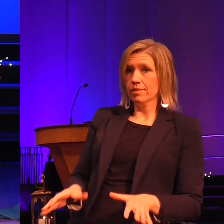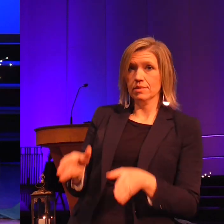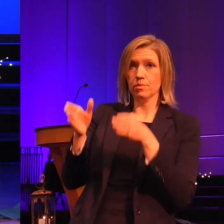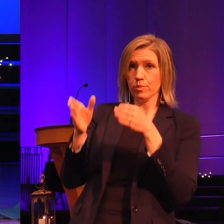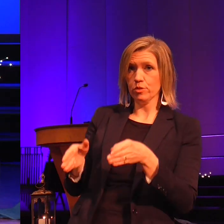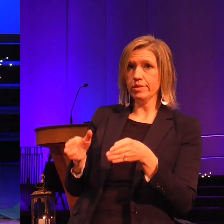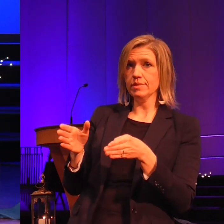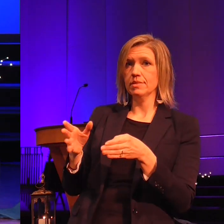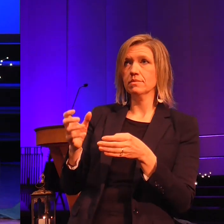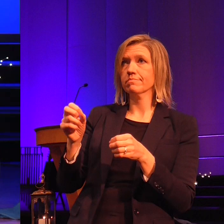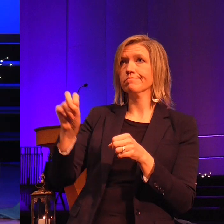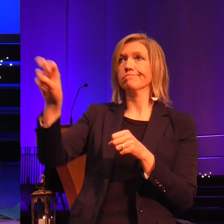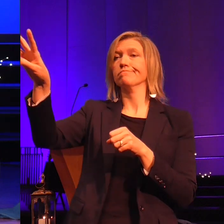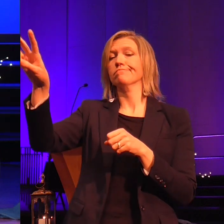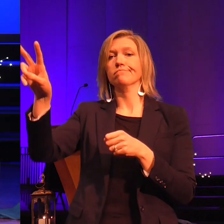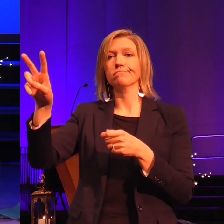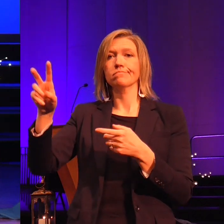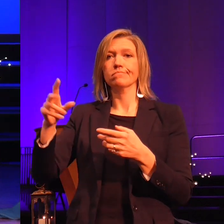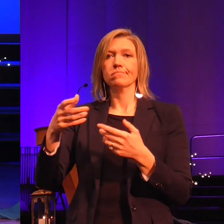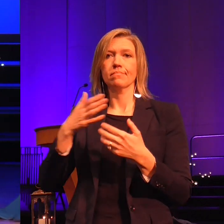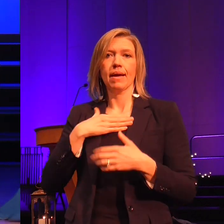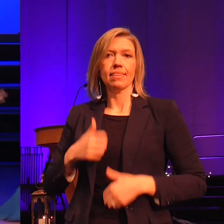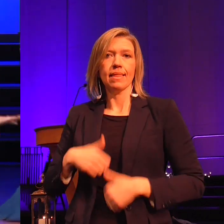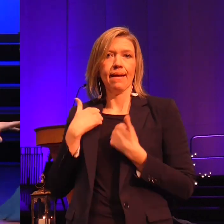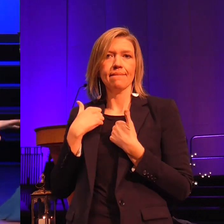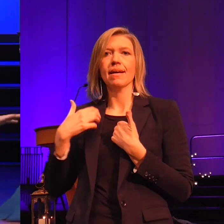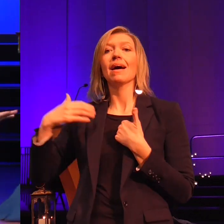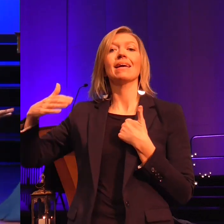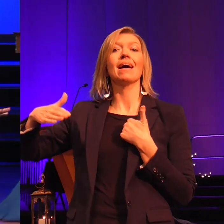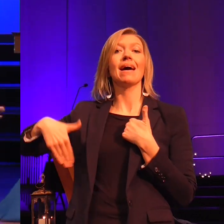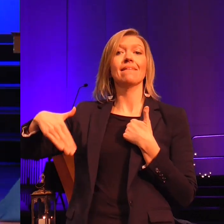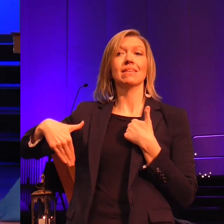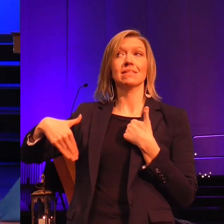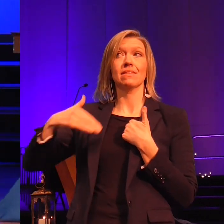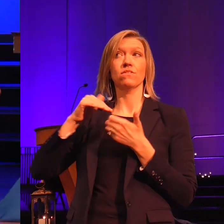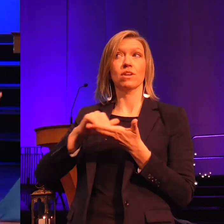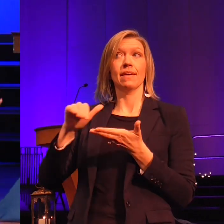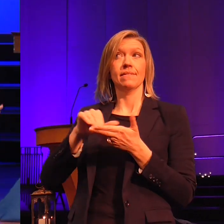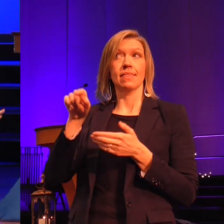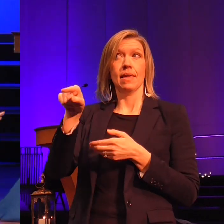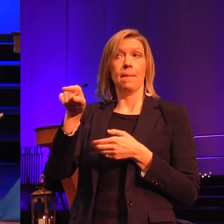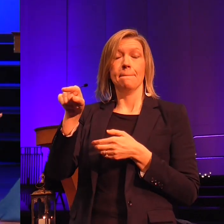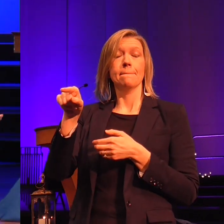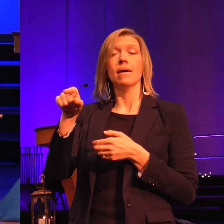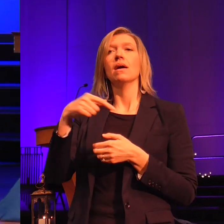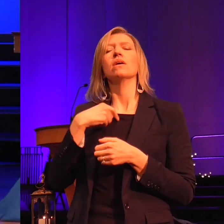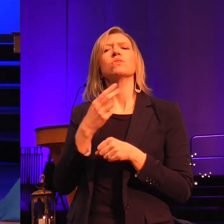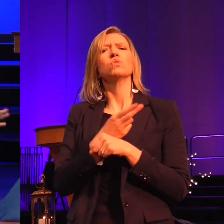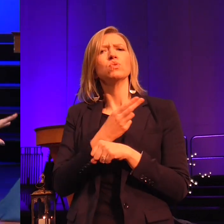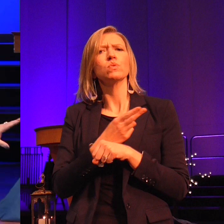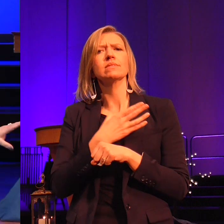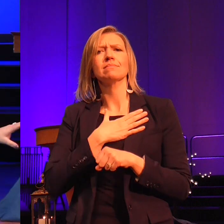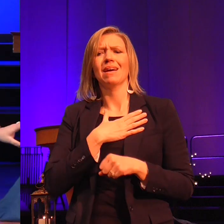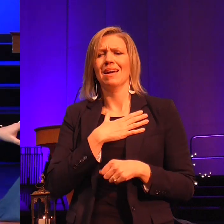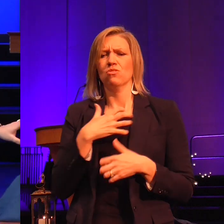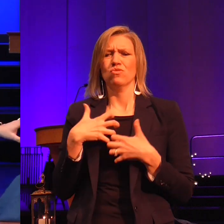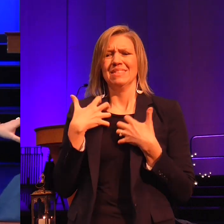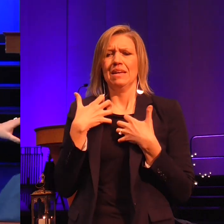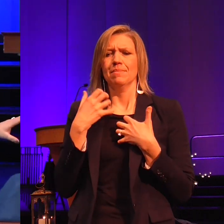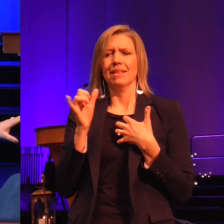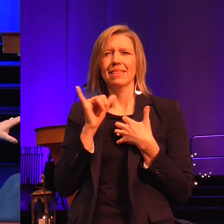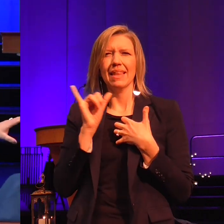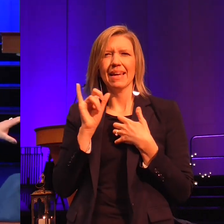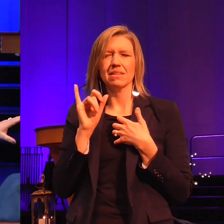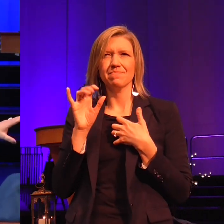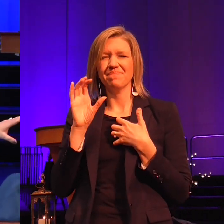life and I haven't forgiven them, I use my resentment as a kind of twisted way to